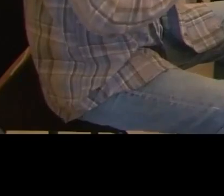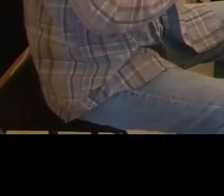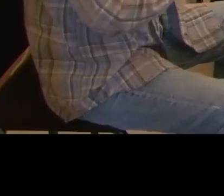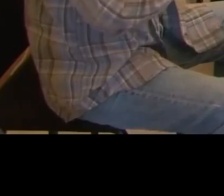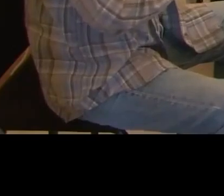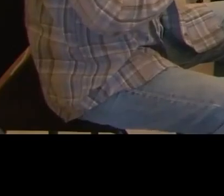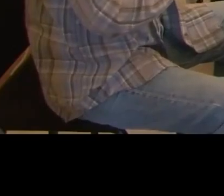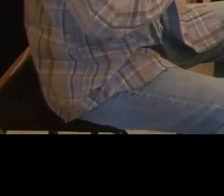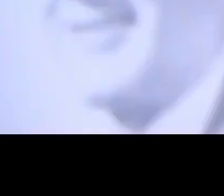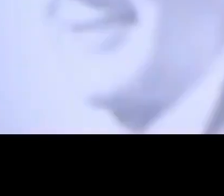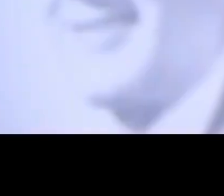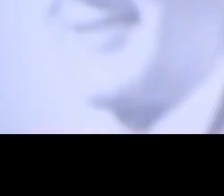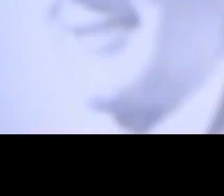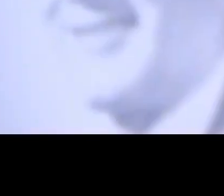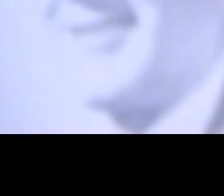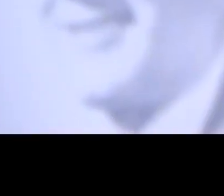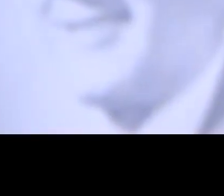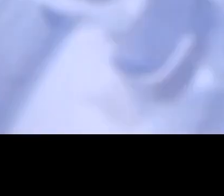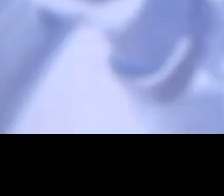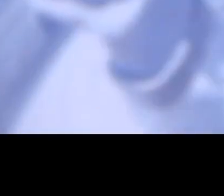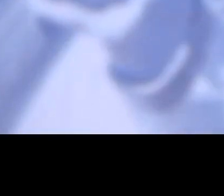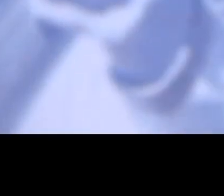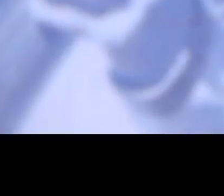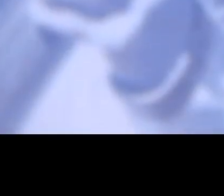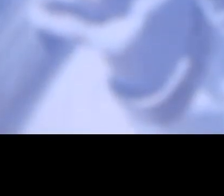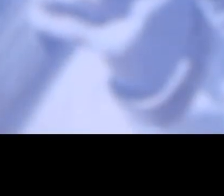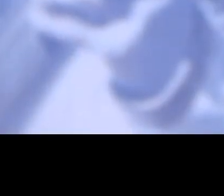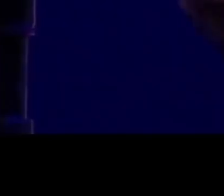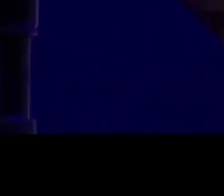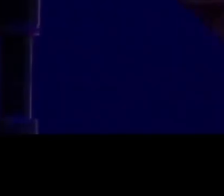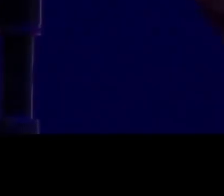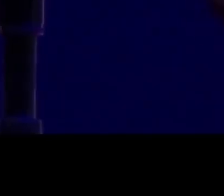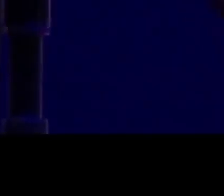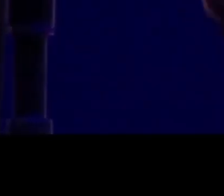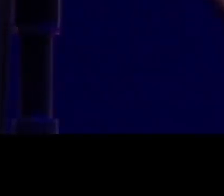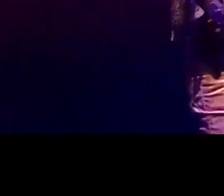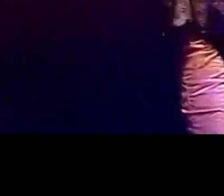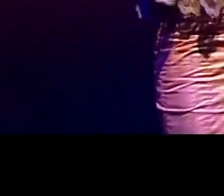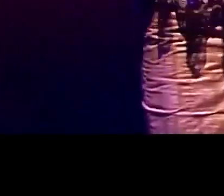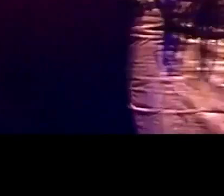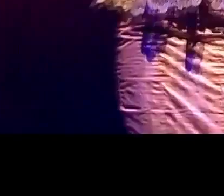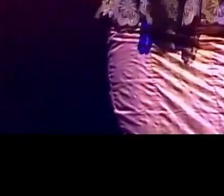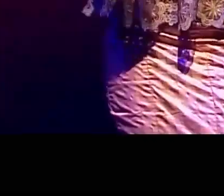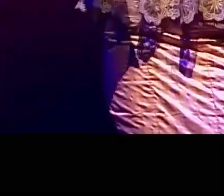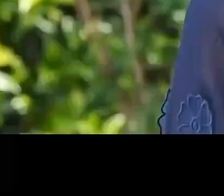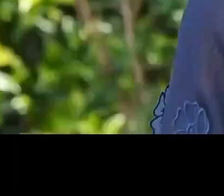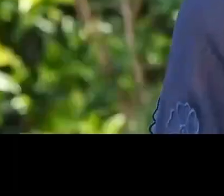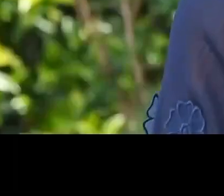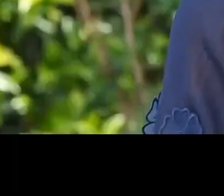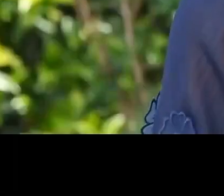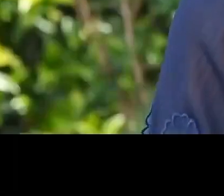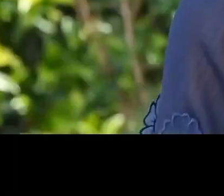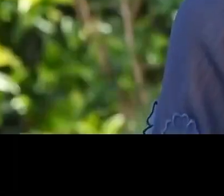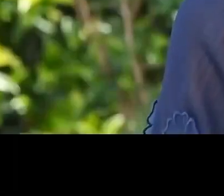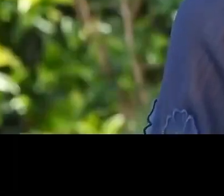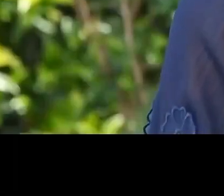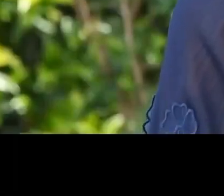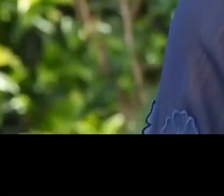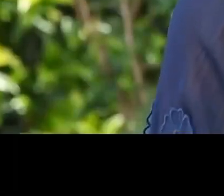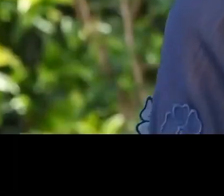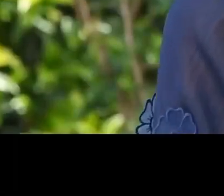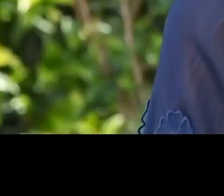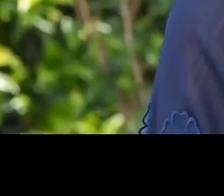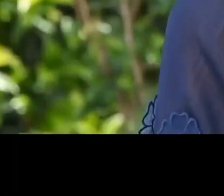It's a 3 or 4 day event that offers a panoramic view of